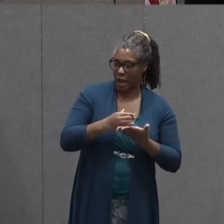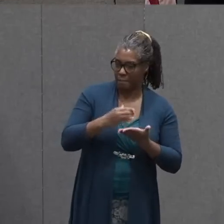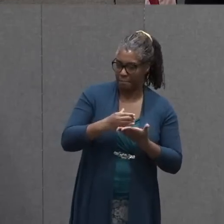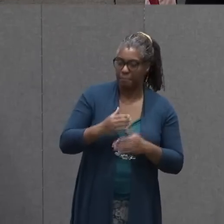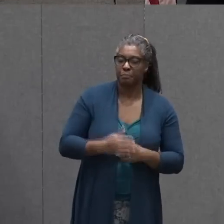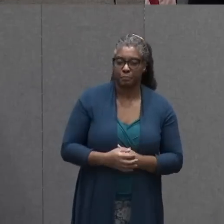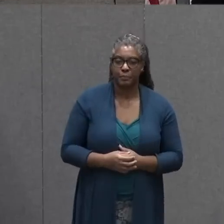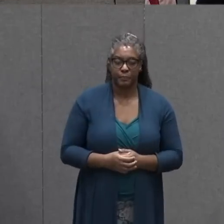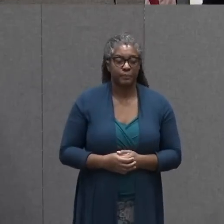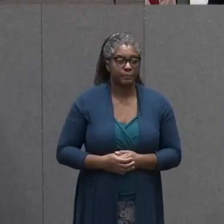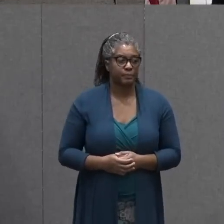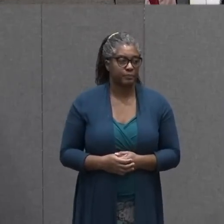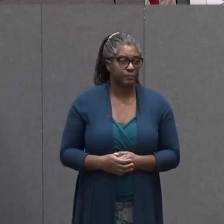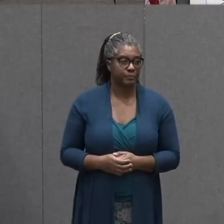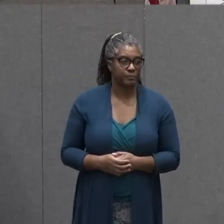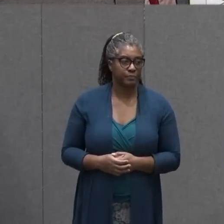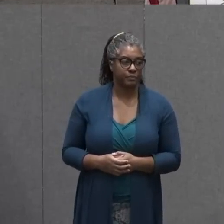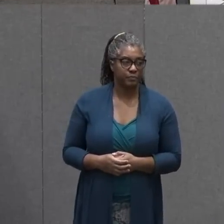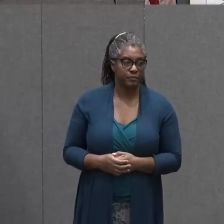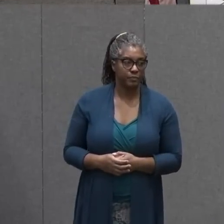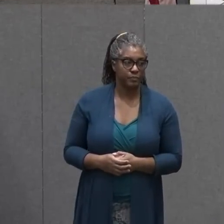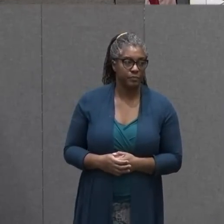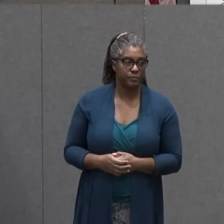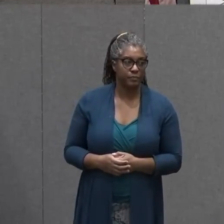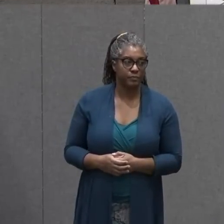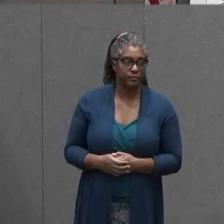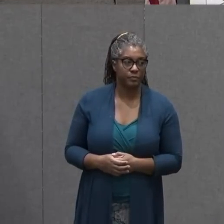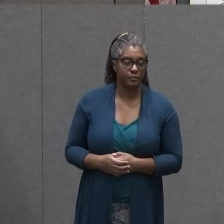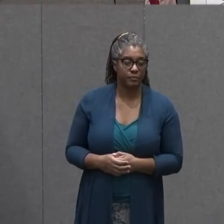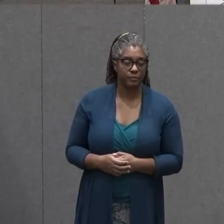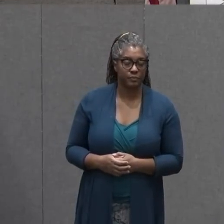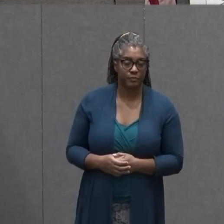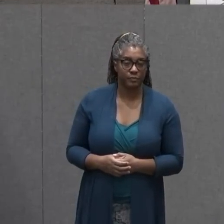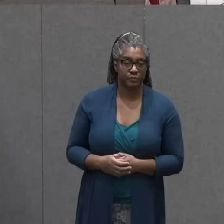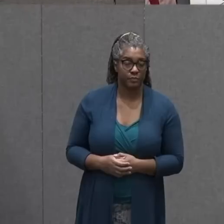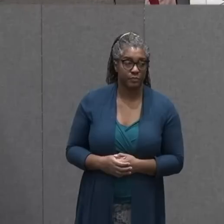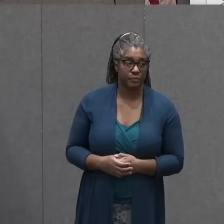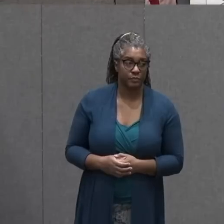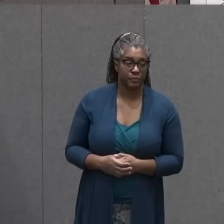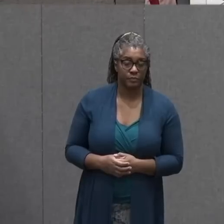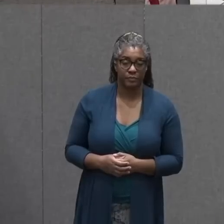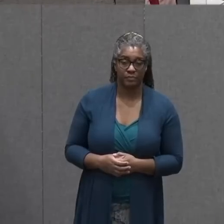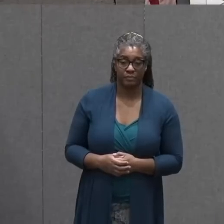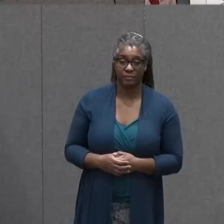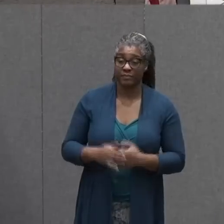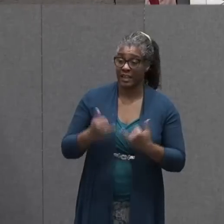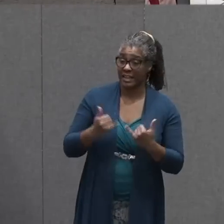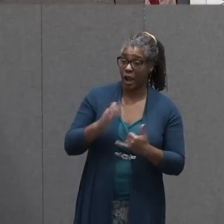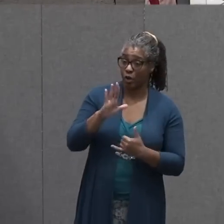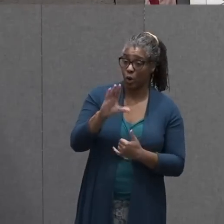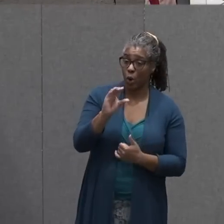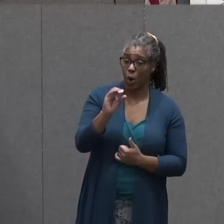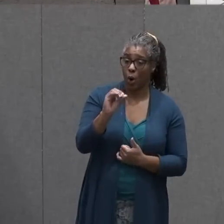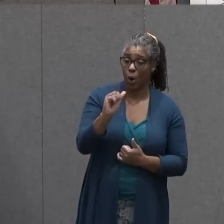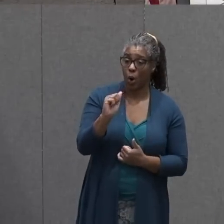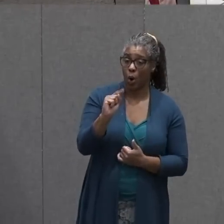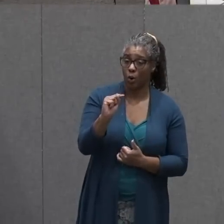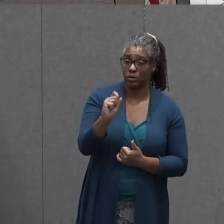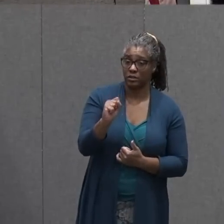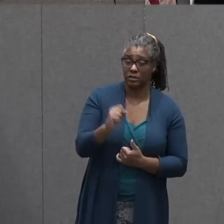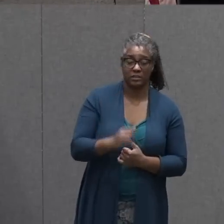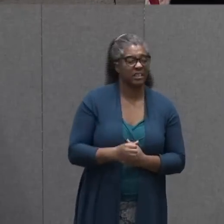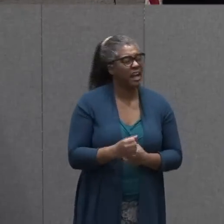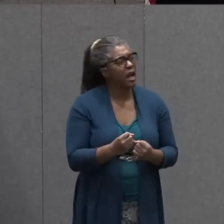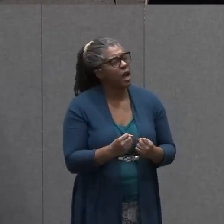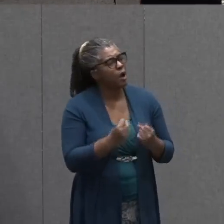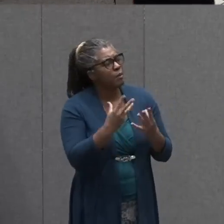Yep. Yep. And then your oats. Oh, sorry. How much